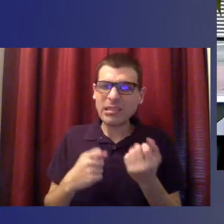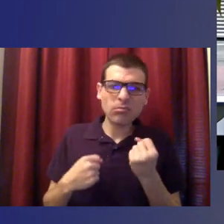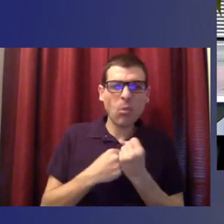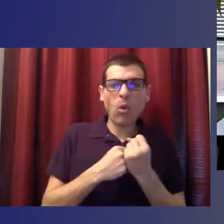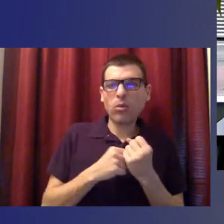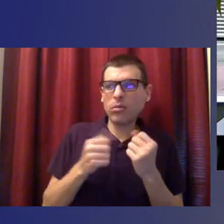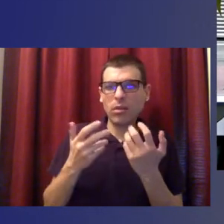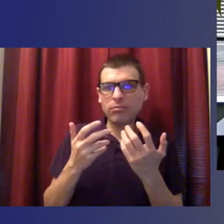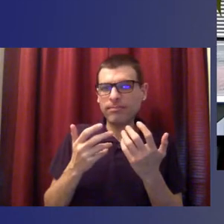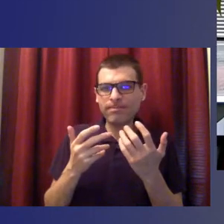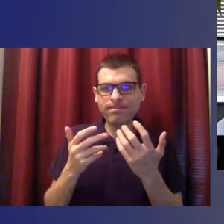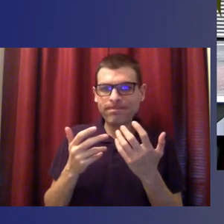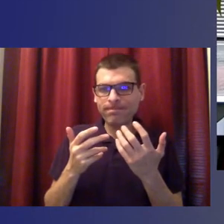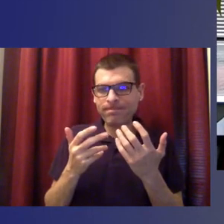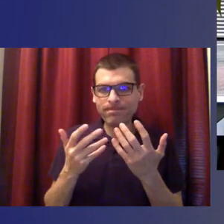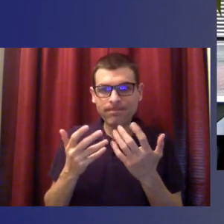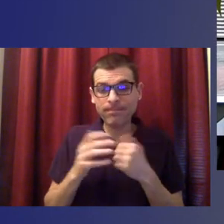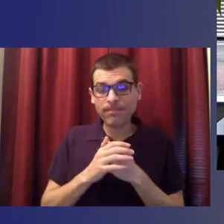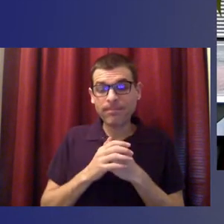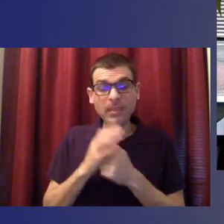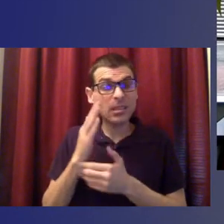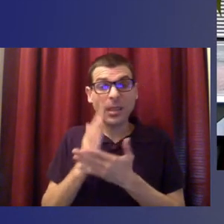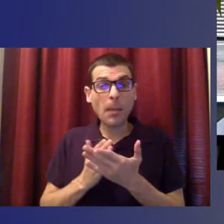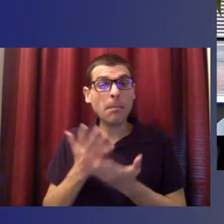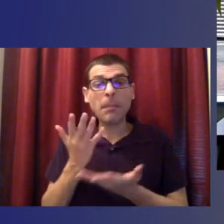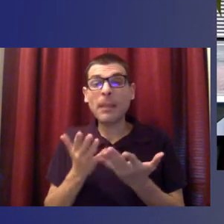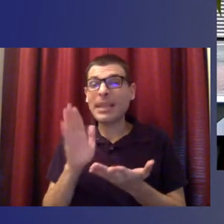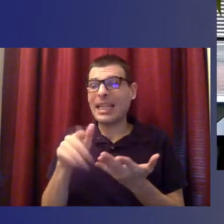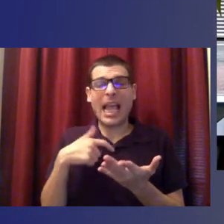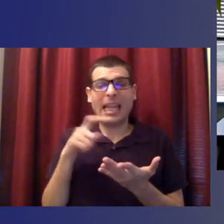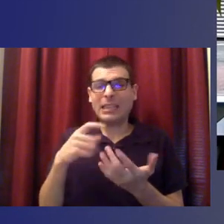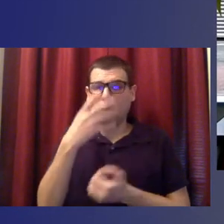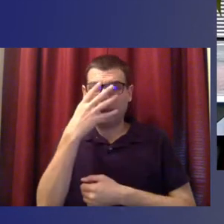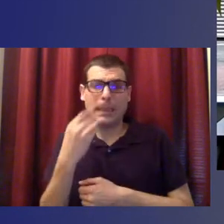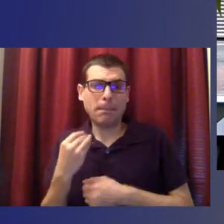a place to lay their head at night that's safe